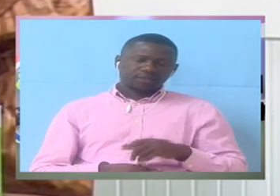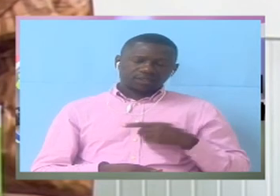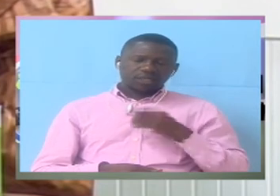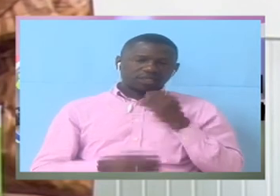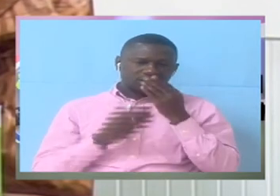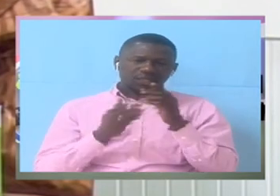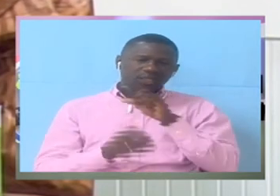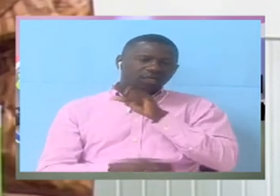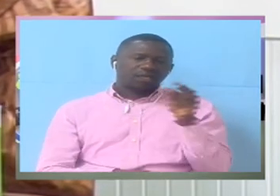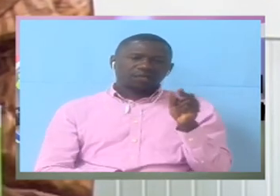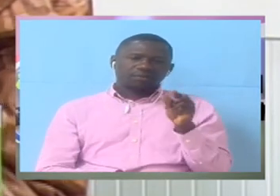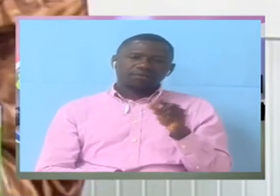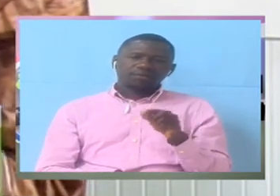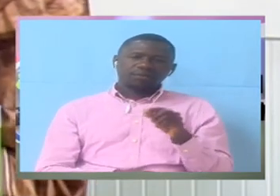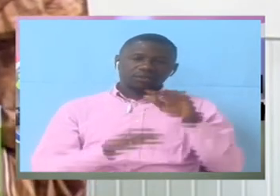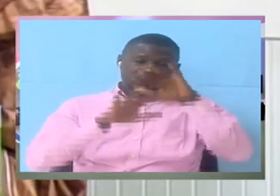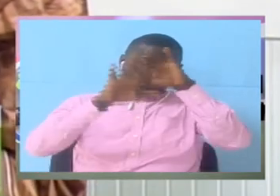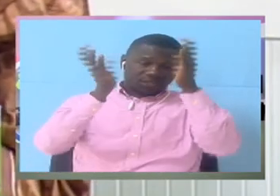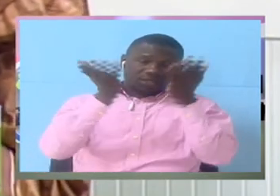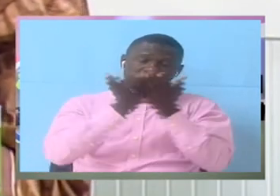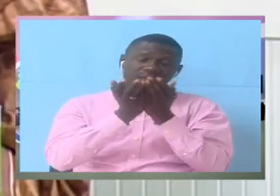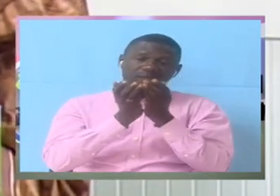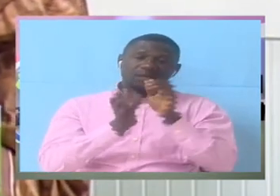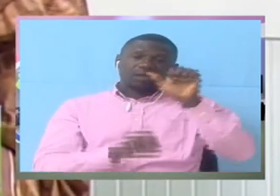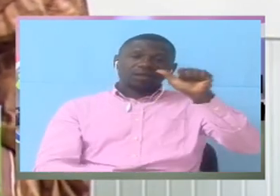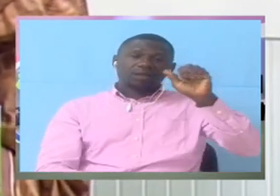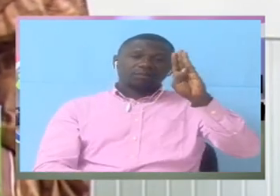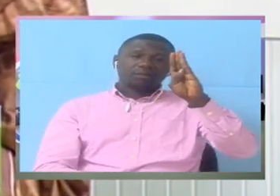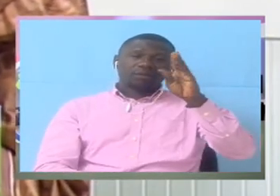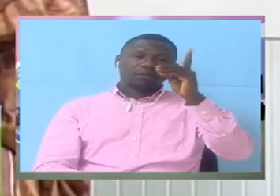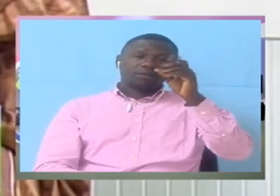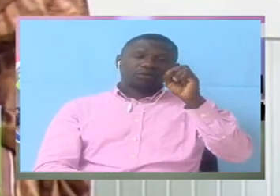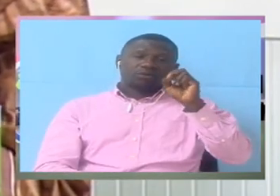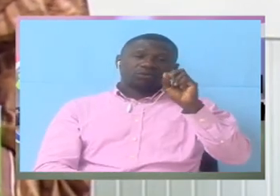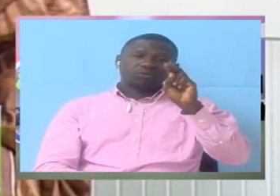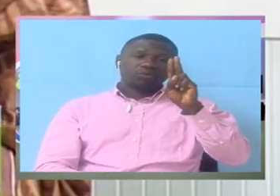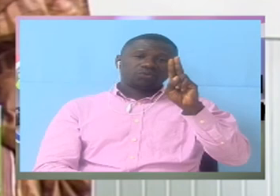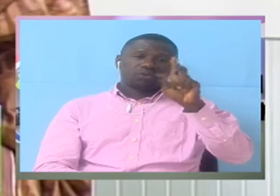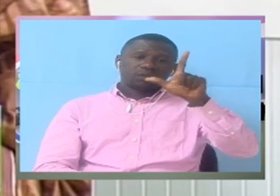Abulai Ba. Short and strong. Yes. Suriata Bambanta. Yes.